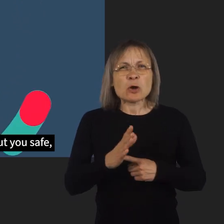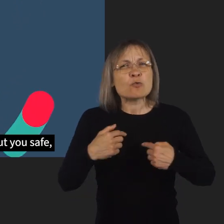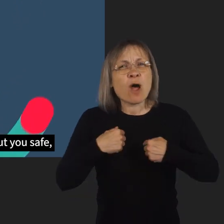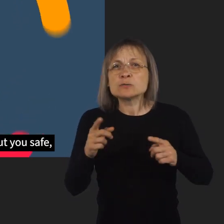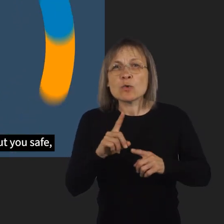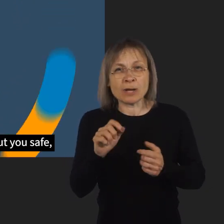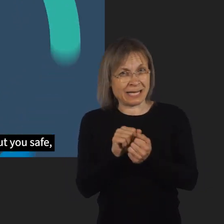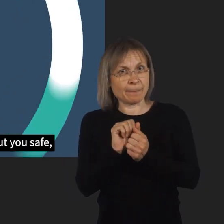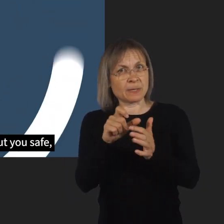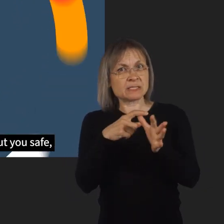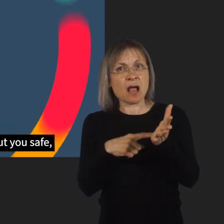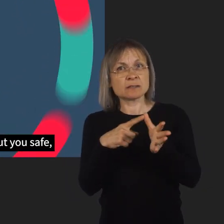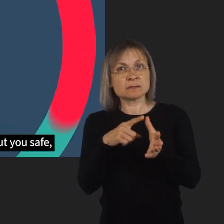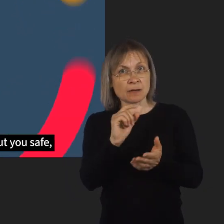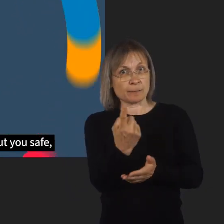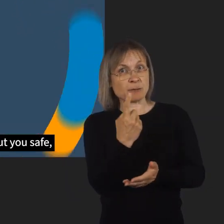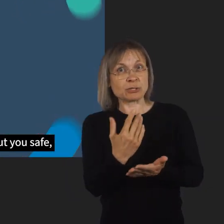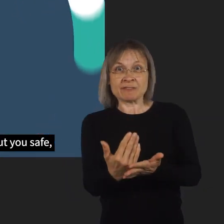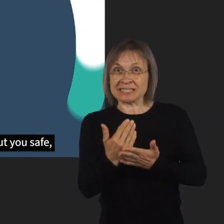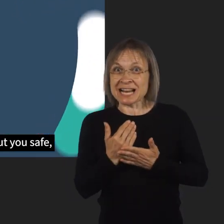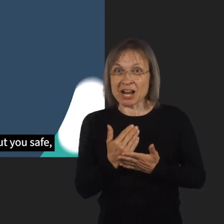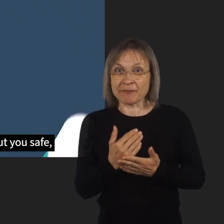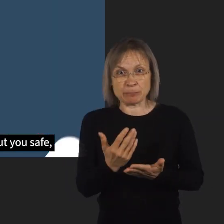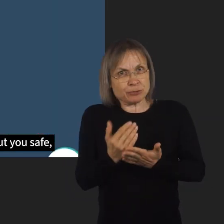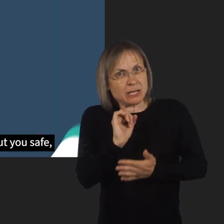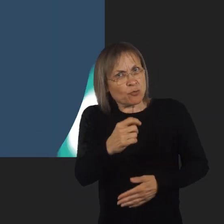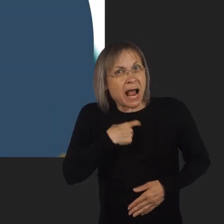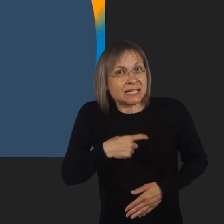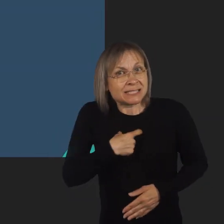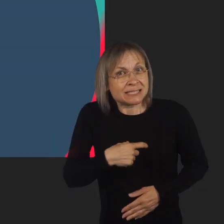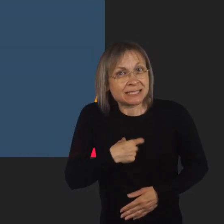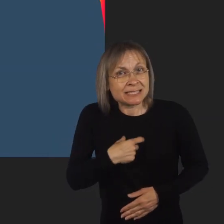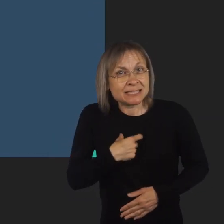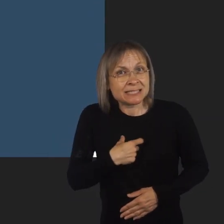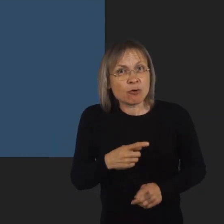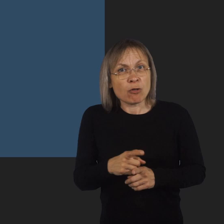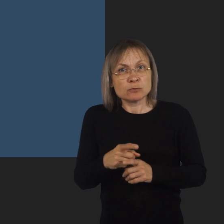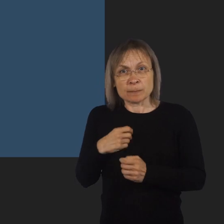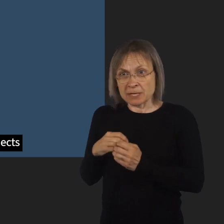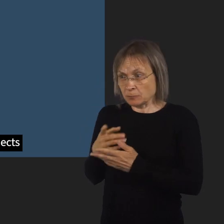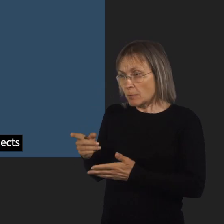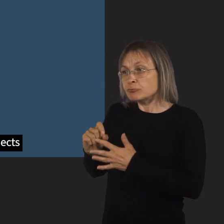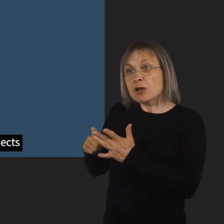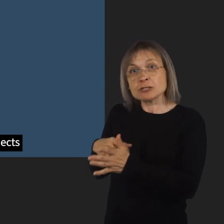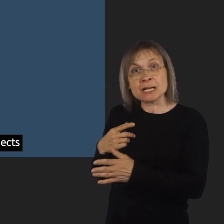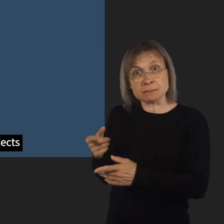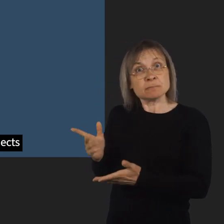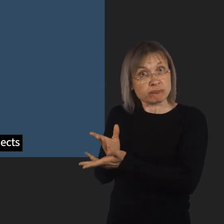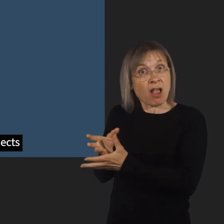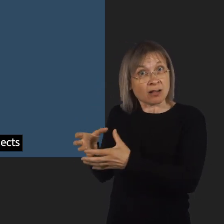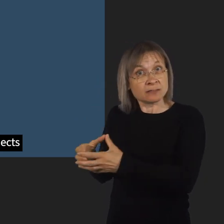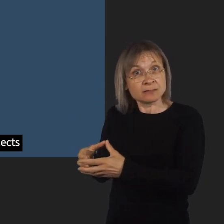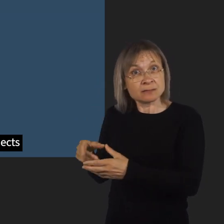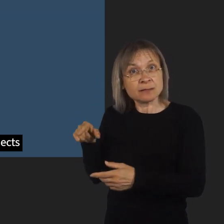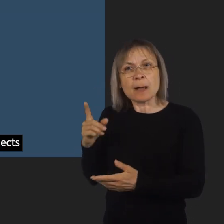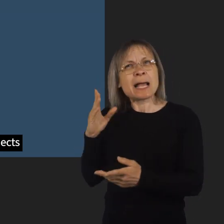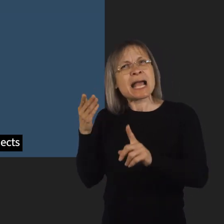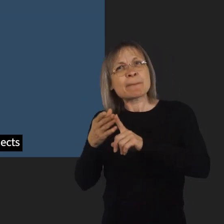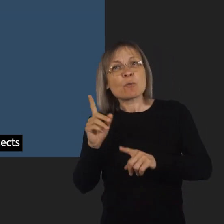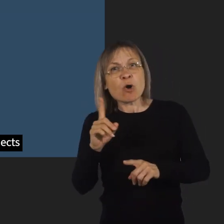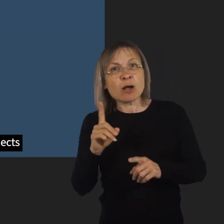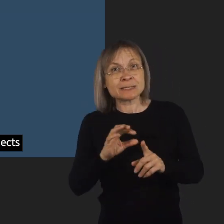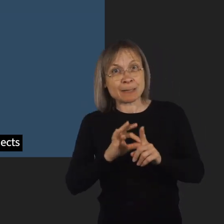Nothing matters more to us than keeping data about you safe, protecting your identity, and making sure we enable